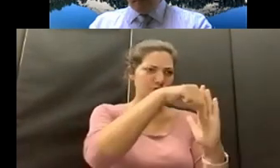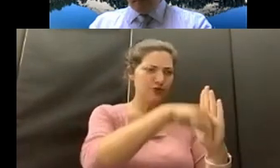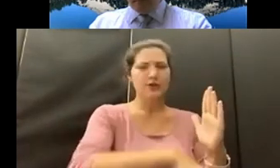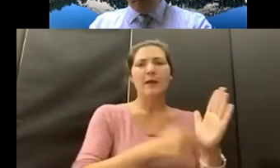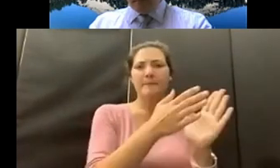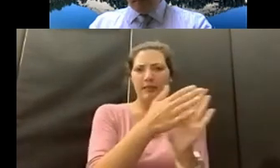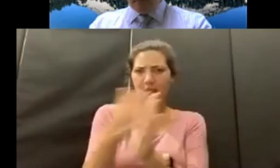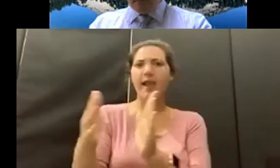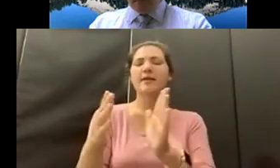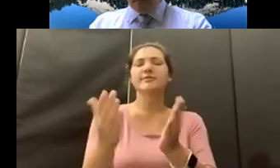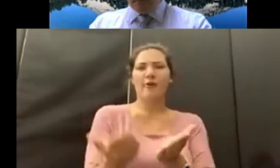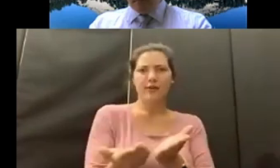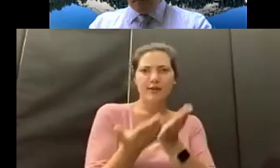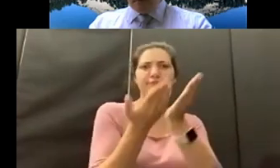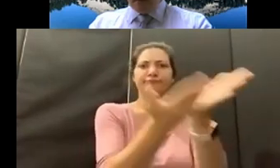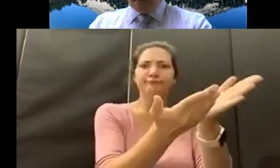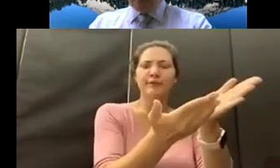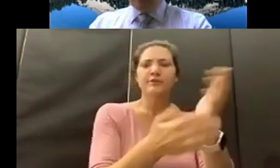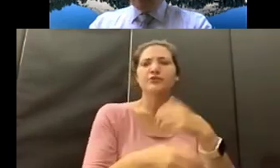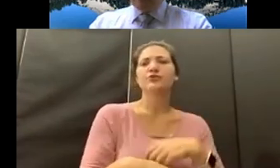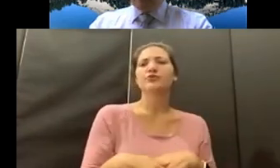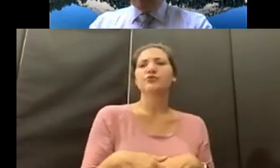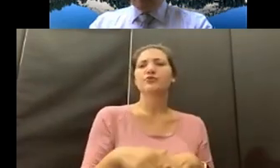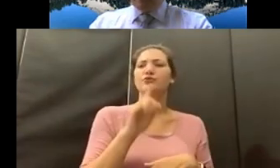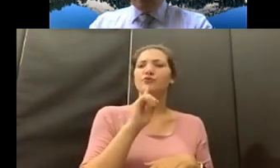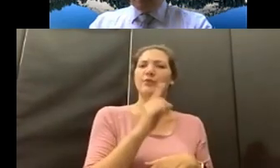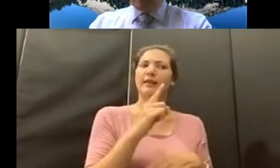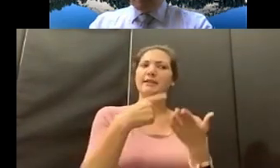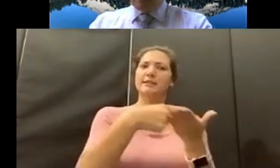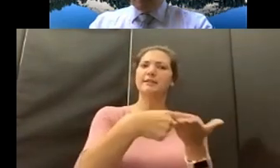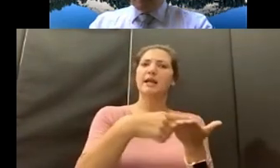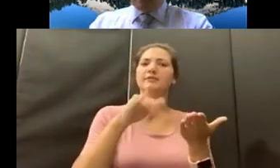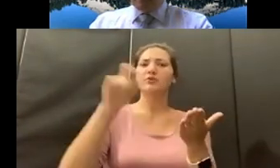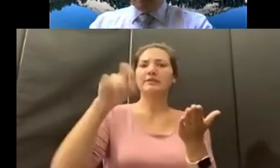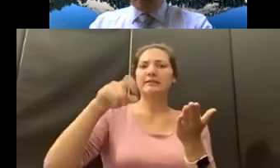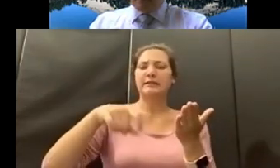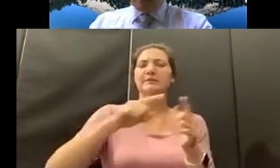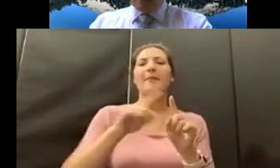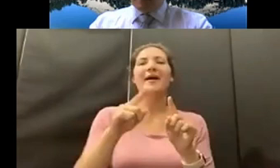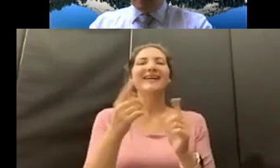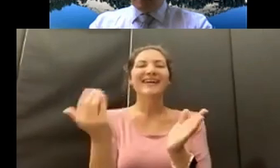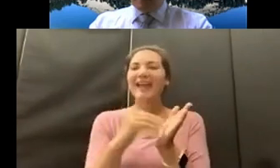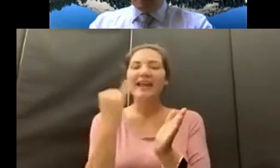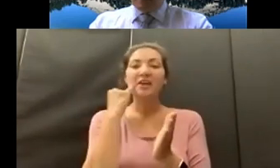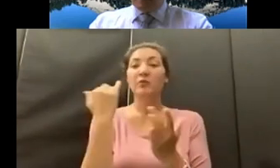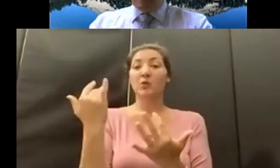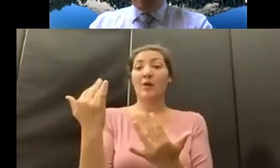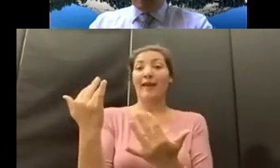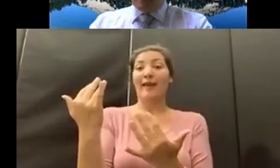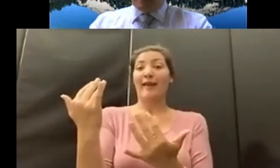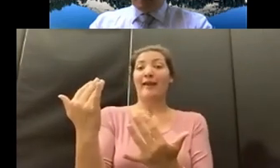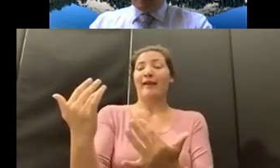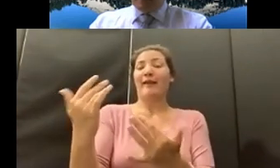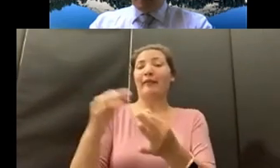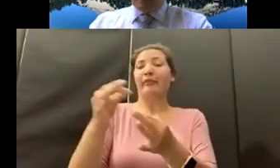to address the infrastructure needs. But again, if we wait to do it all at one time, then we